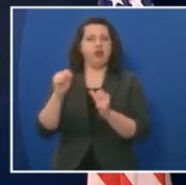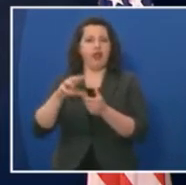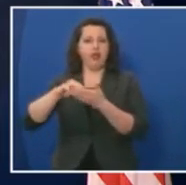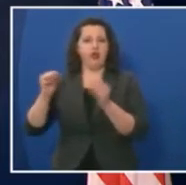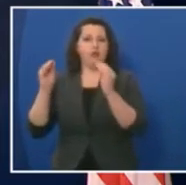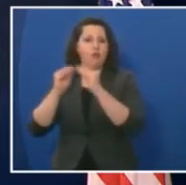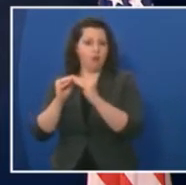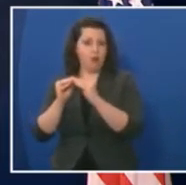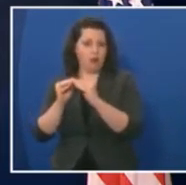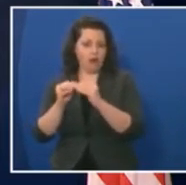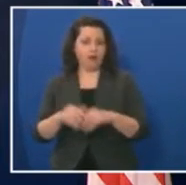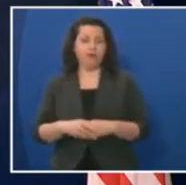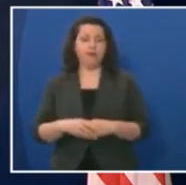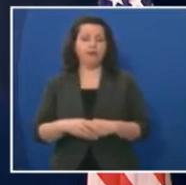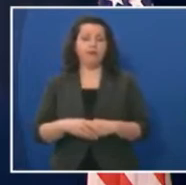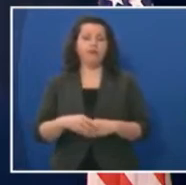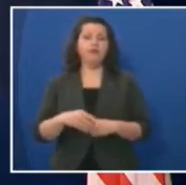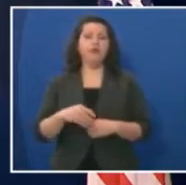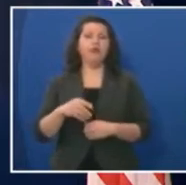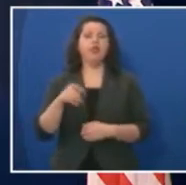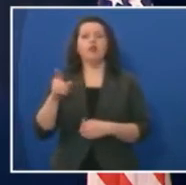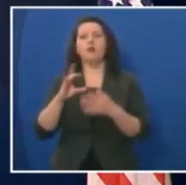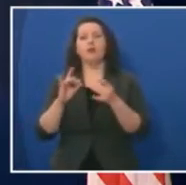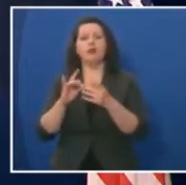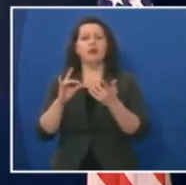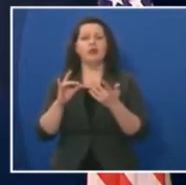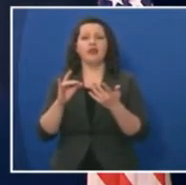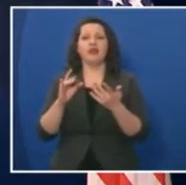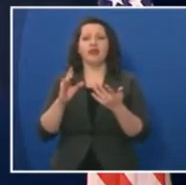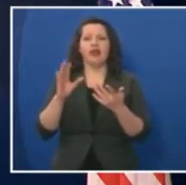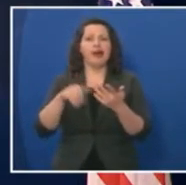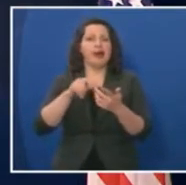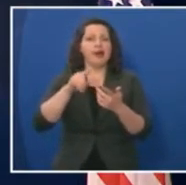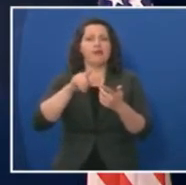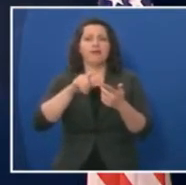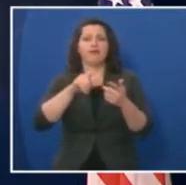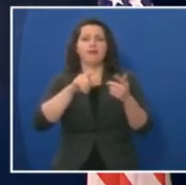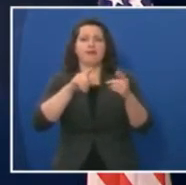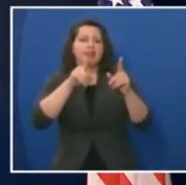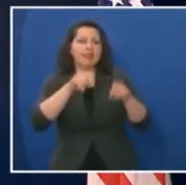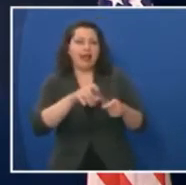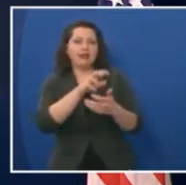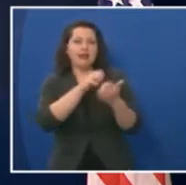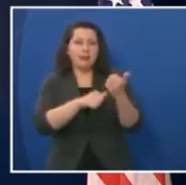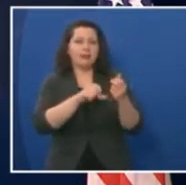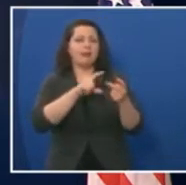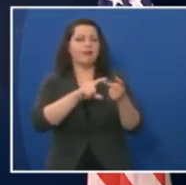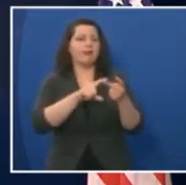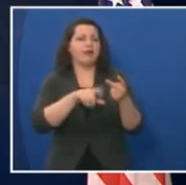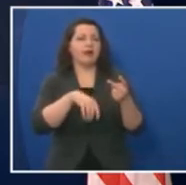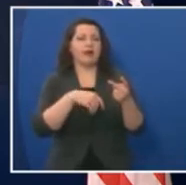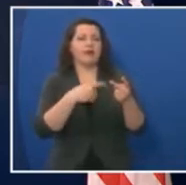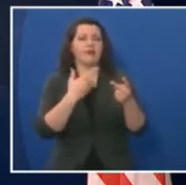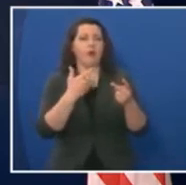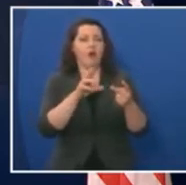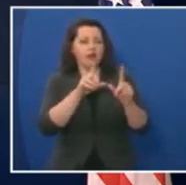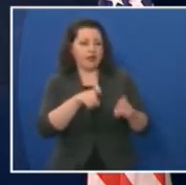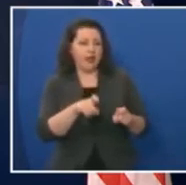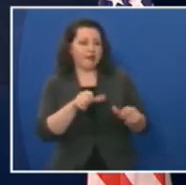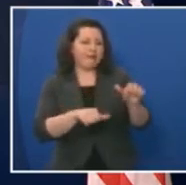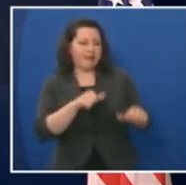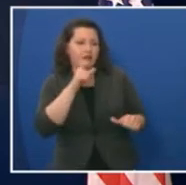testing as well. And the few things that you mentioned, whether it was tests that were spoiled or whether it was inconclusive tests,